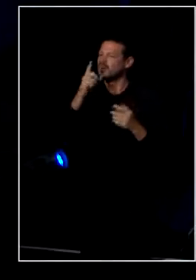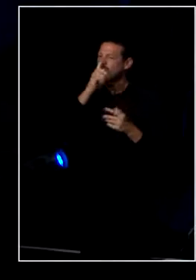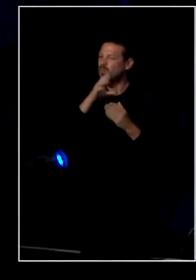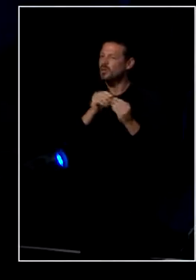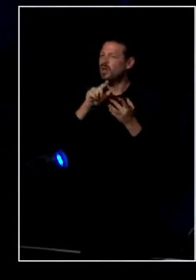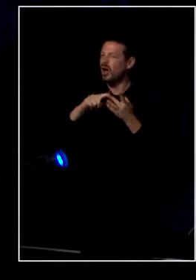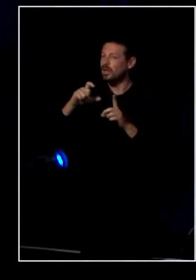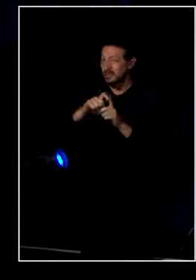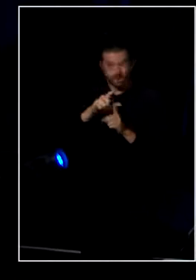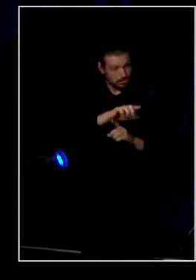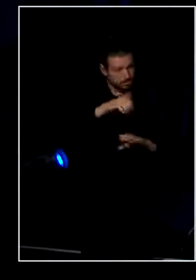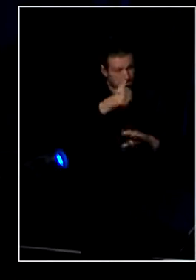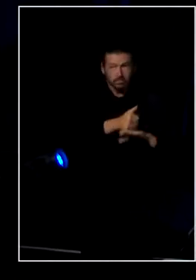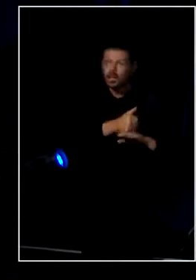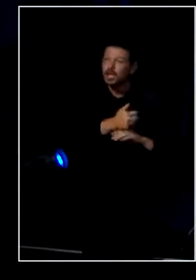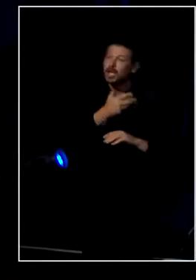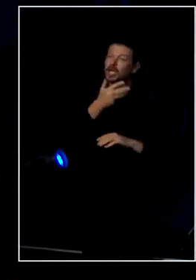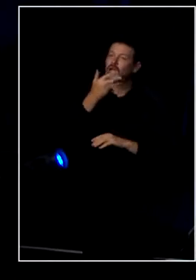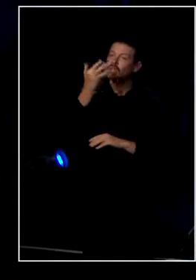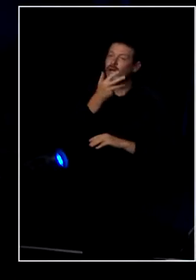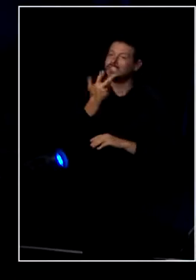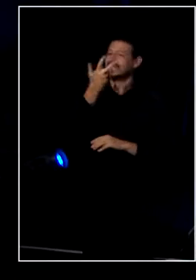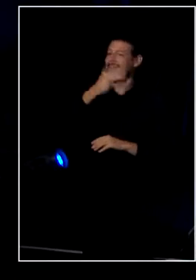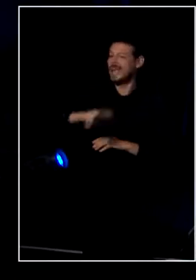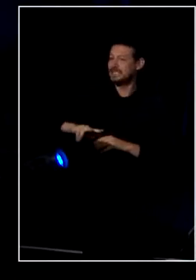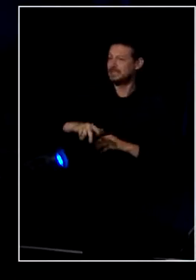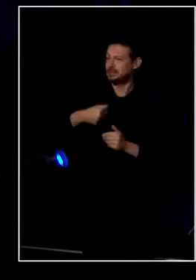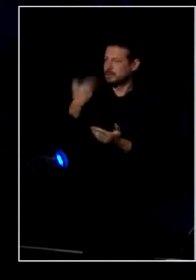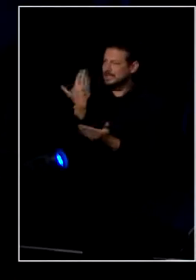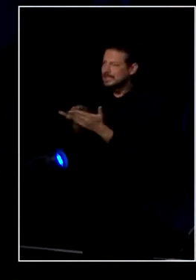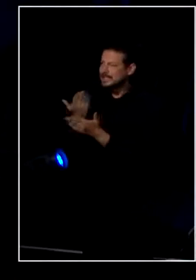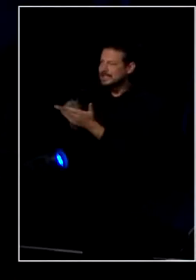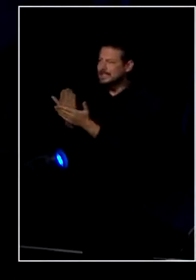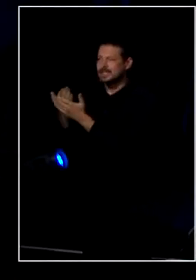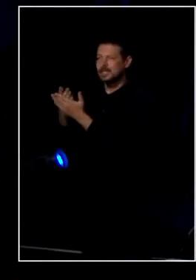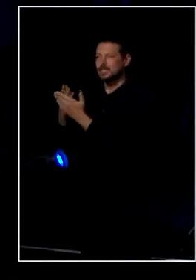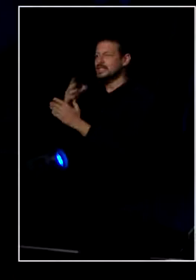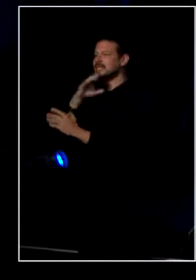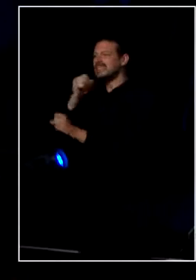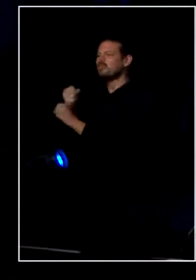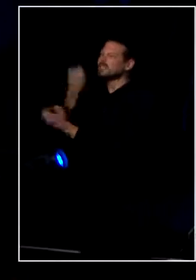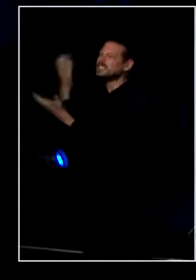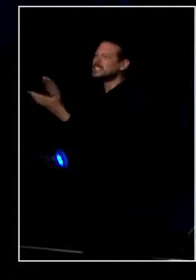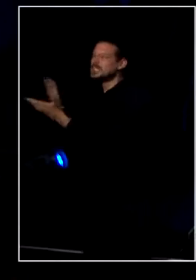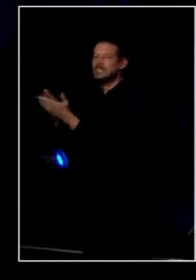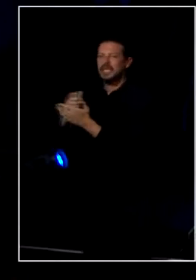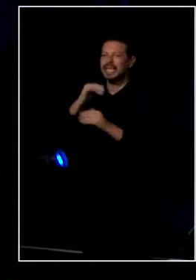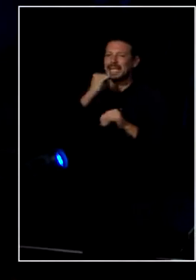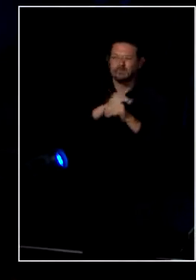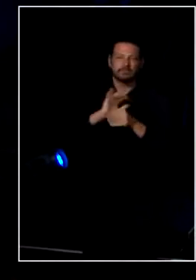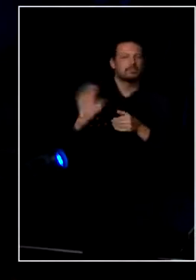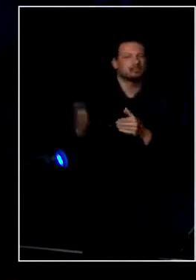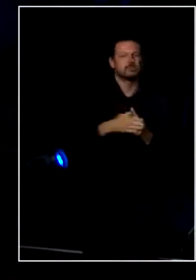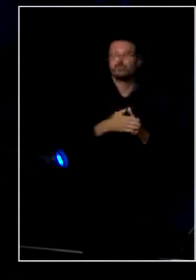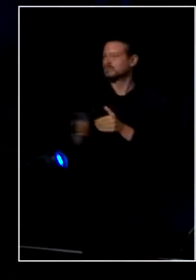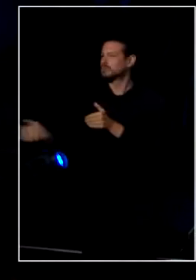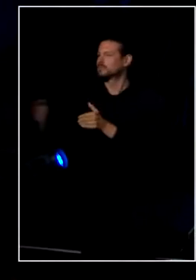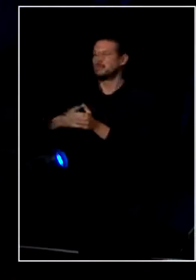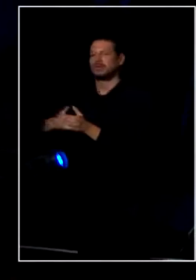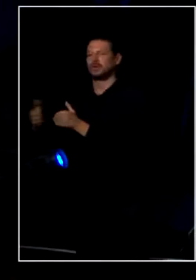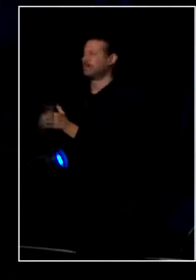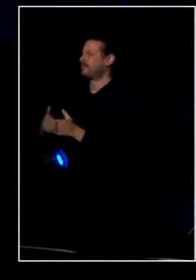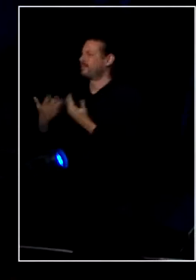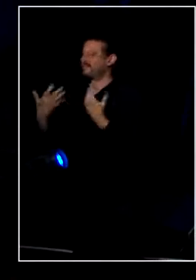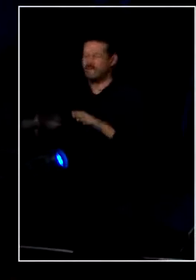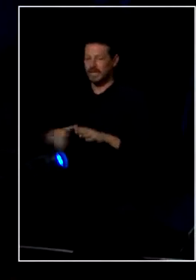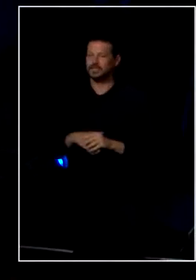since 1980 on demanding the government to close all these institutions down and to have self-advocacy people with a